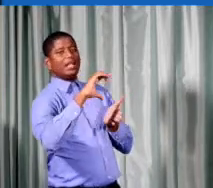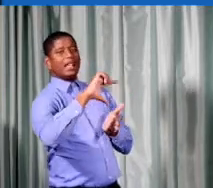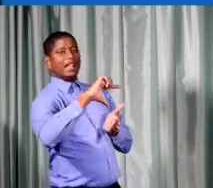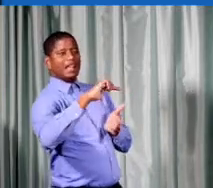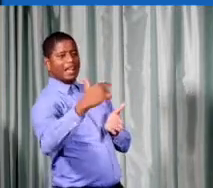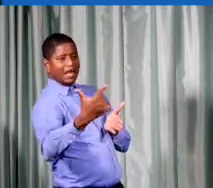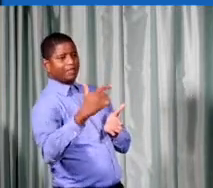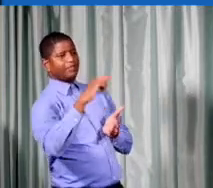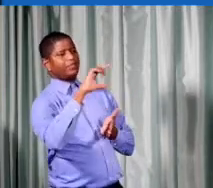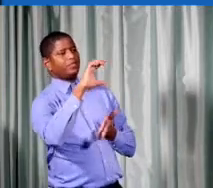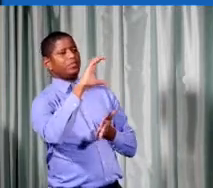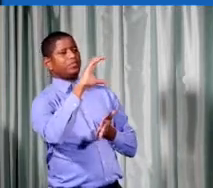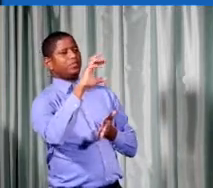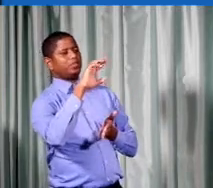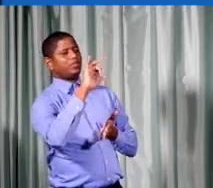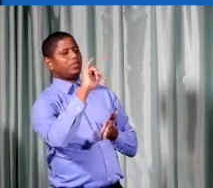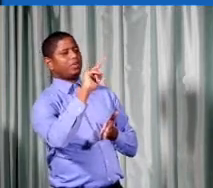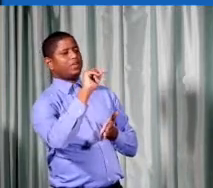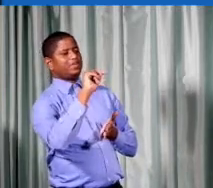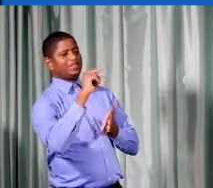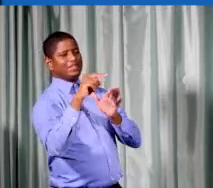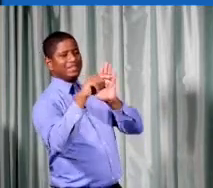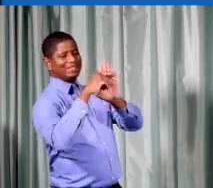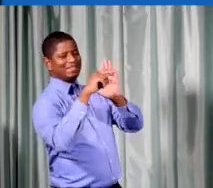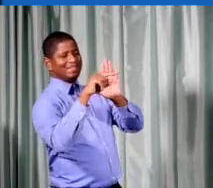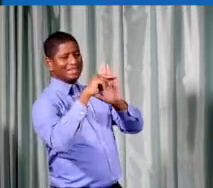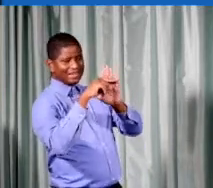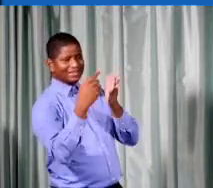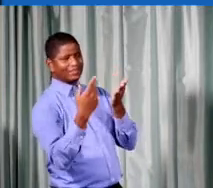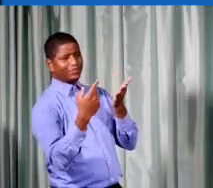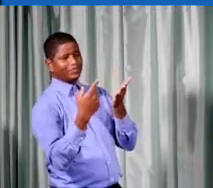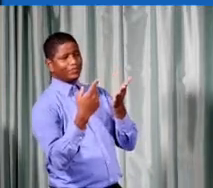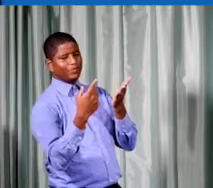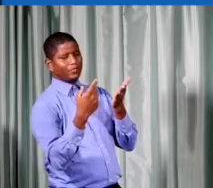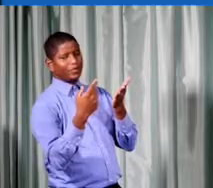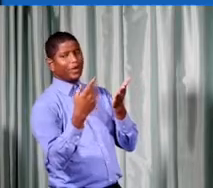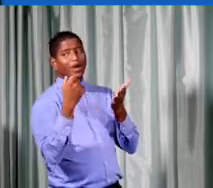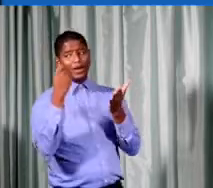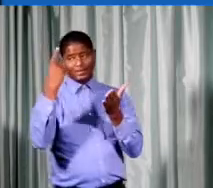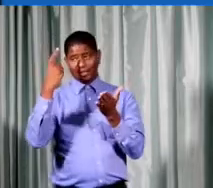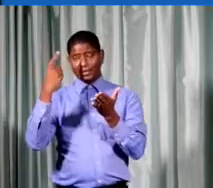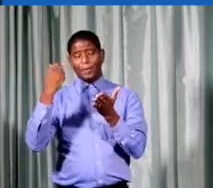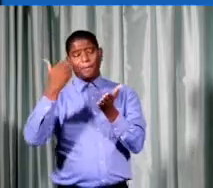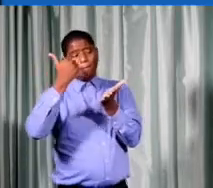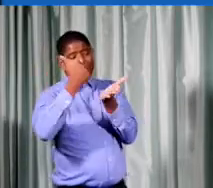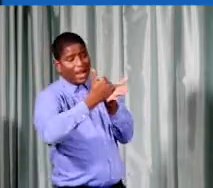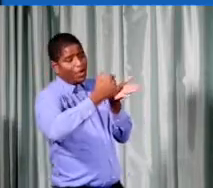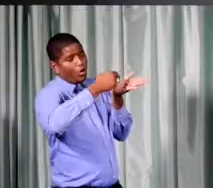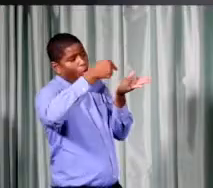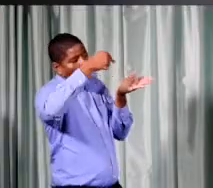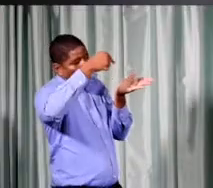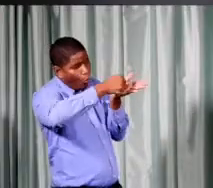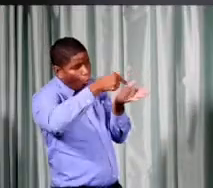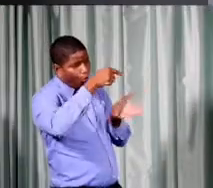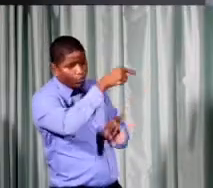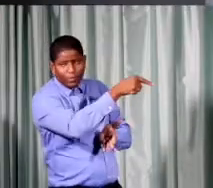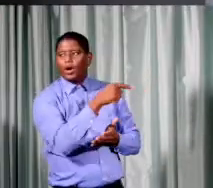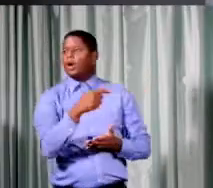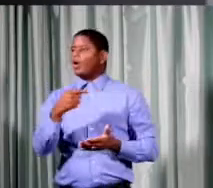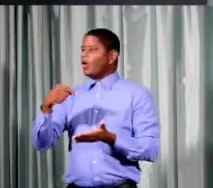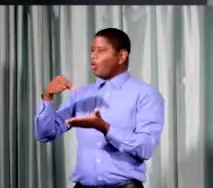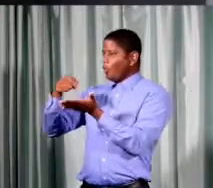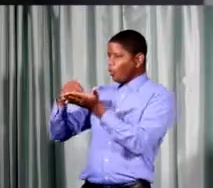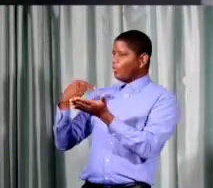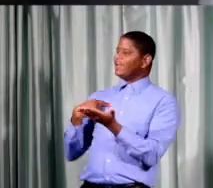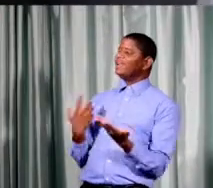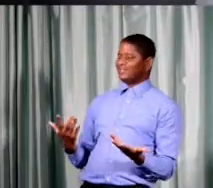Because it is not your bank account. It is the bank's record that it owes you money. You want to use the